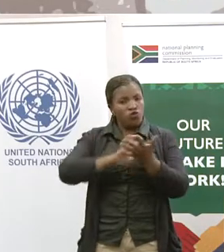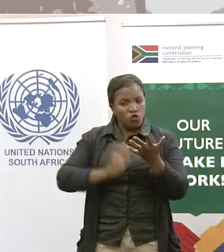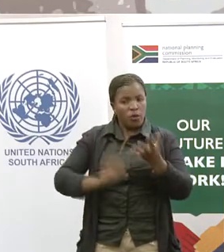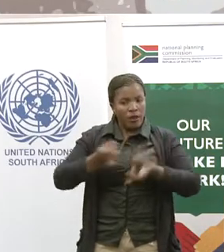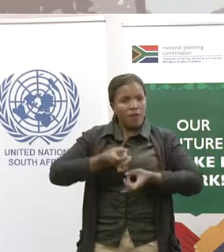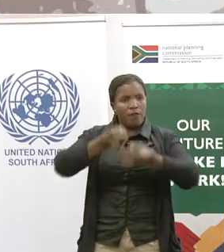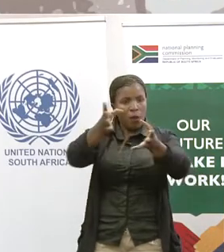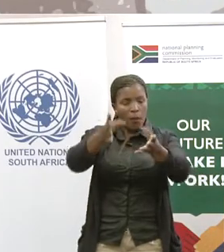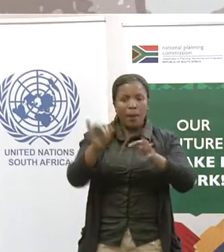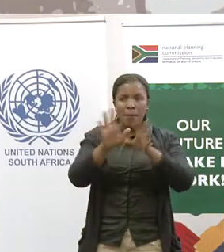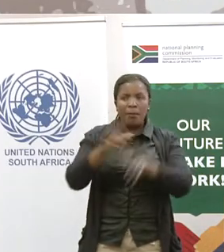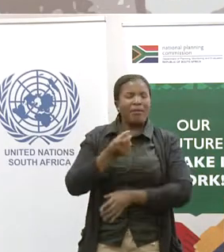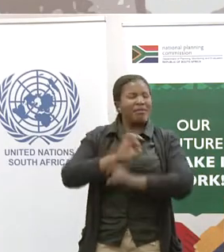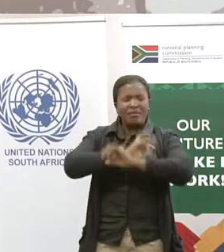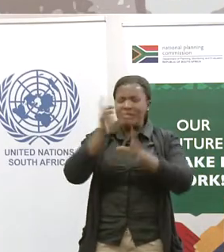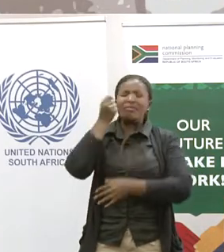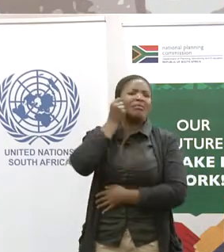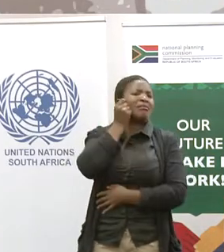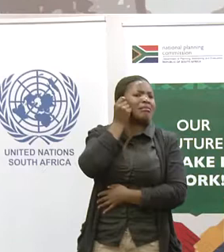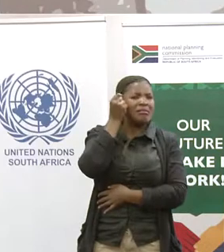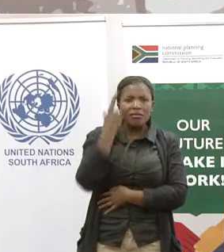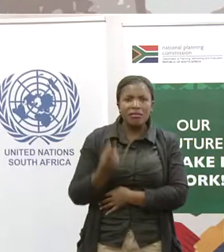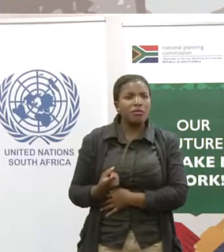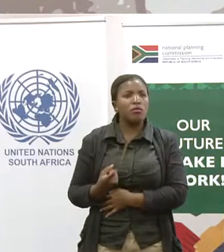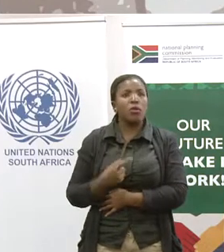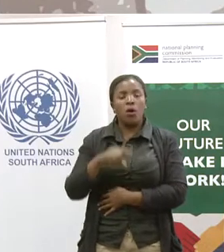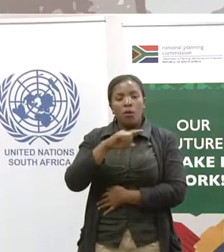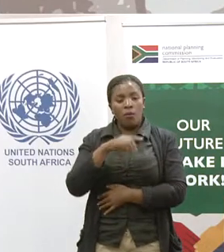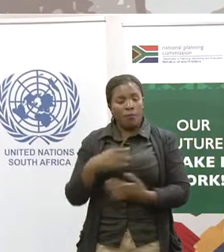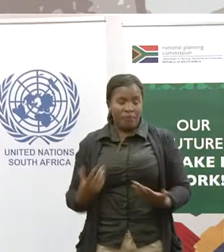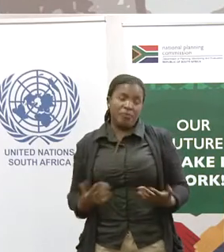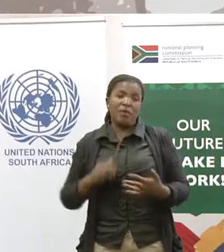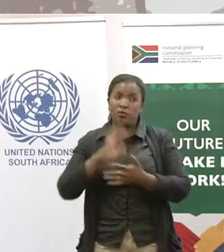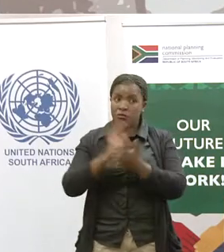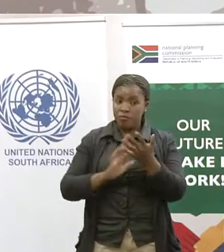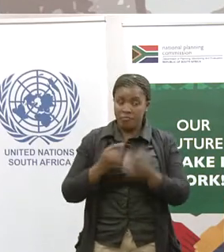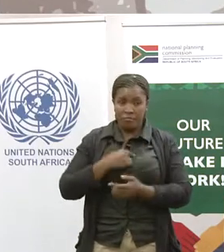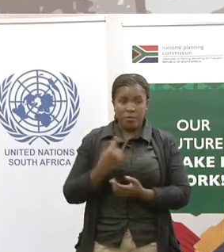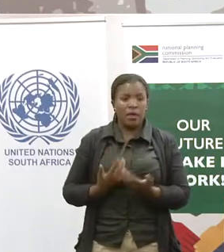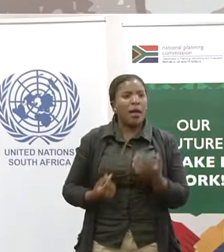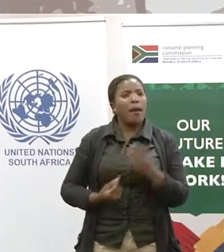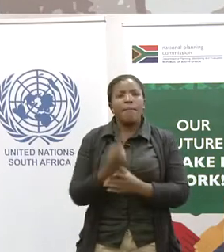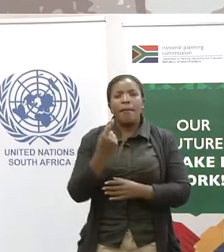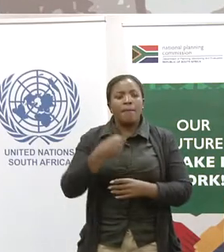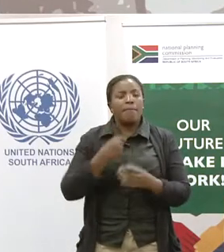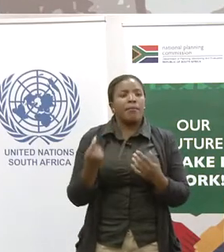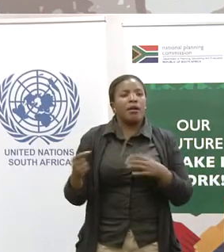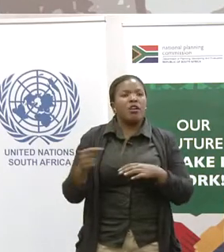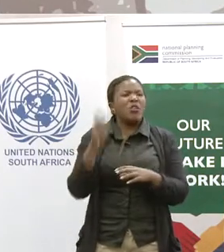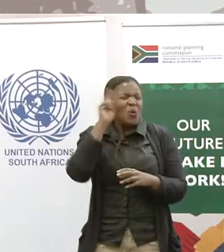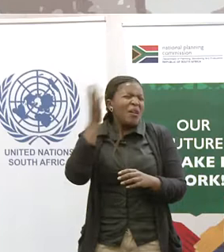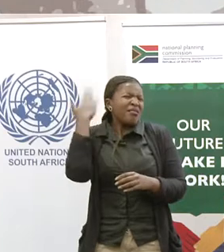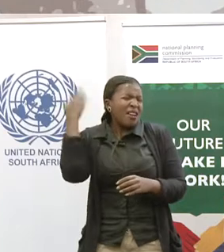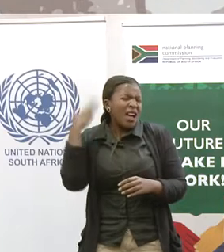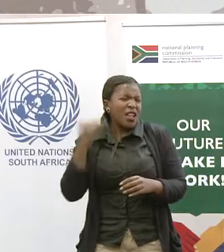born after many years of my parents being married, you know, in the past, boys were more valuable than girls.